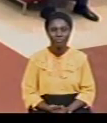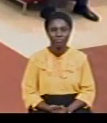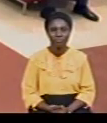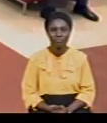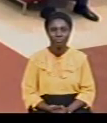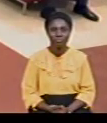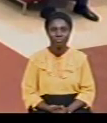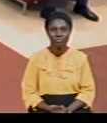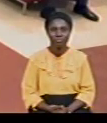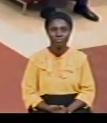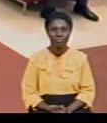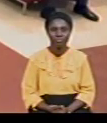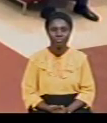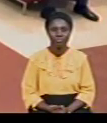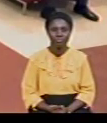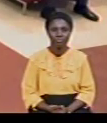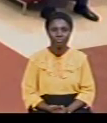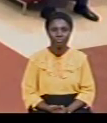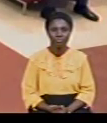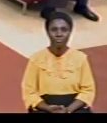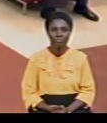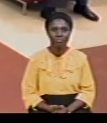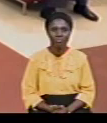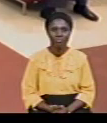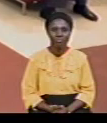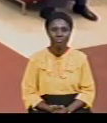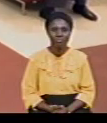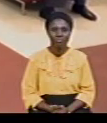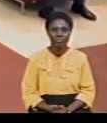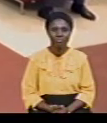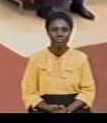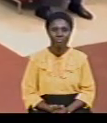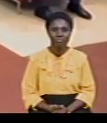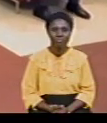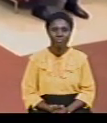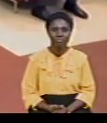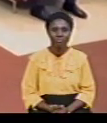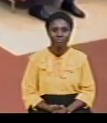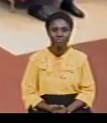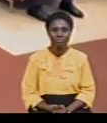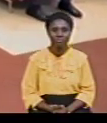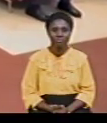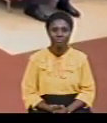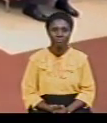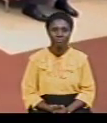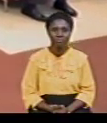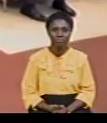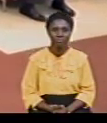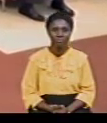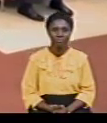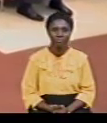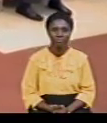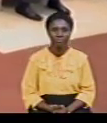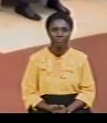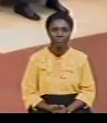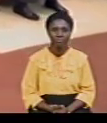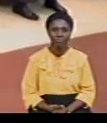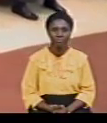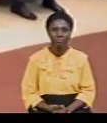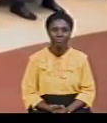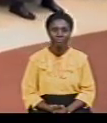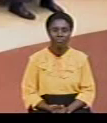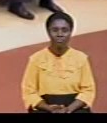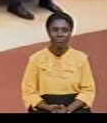he giveth more grace. Wherefore it seeth, God resisteth the proud, but giveth grace unto the humble. Submit